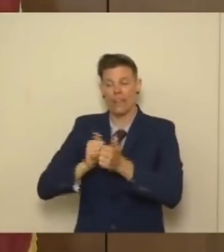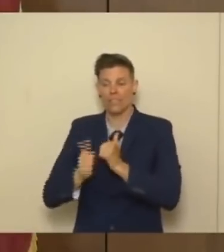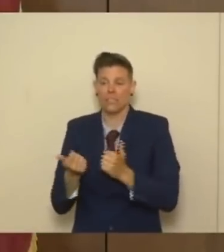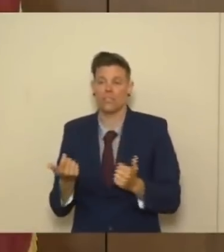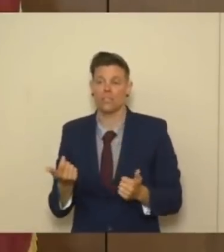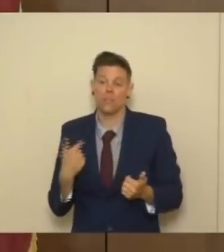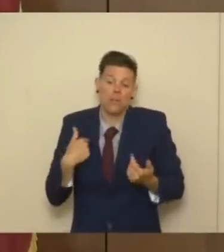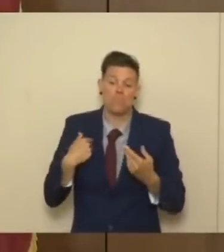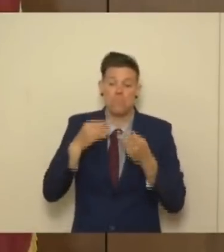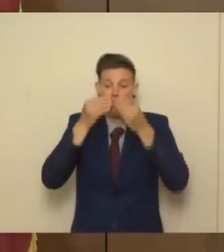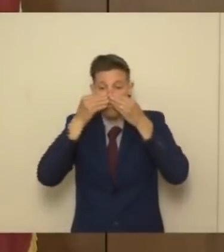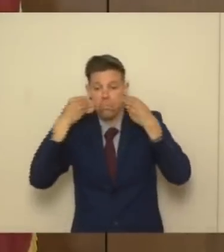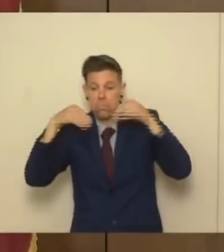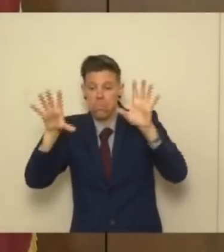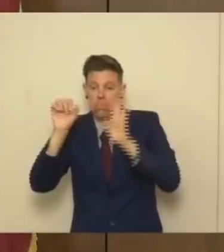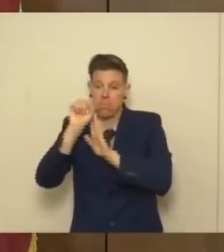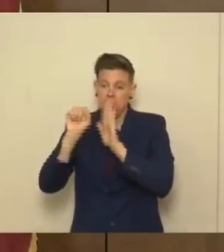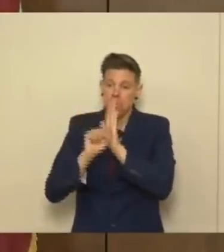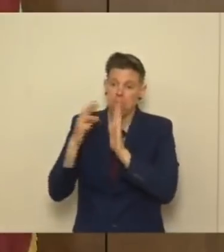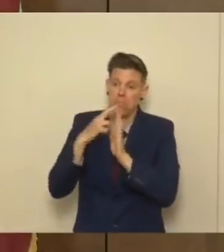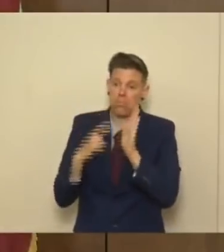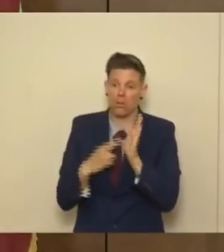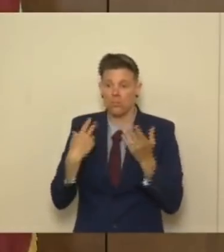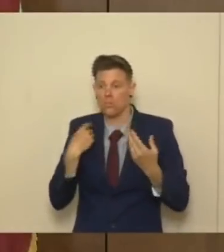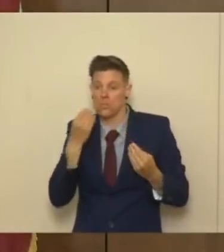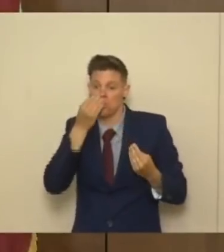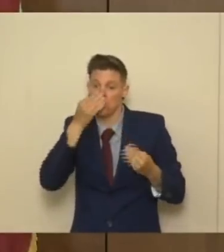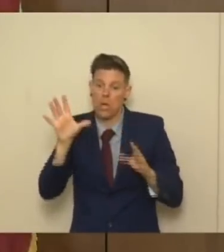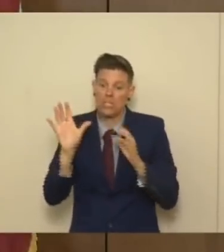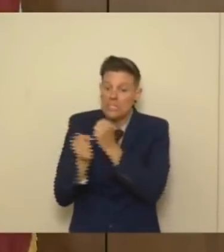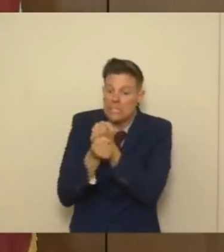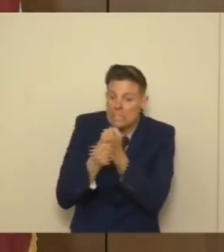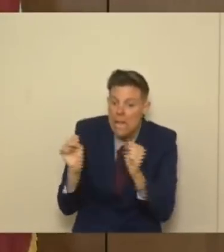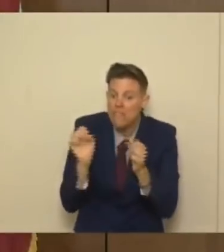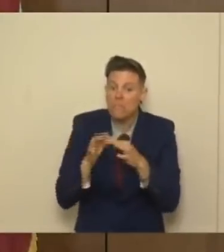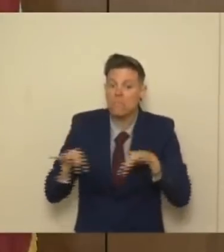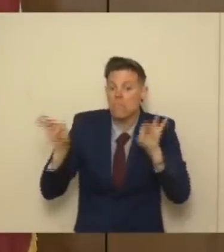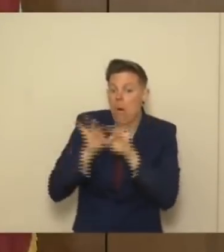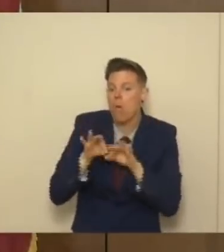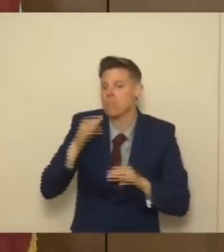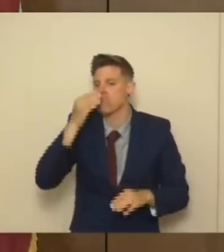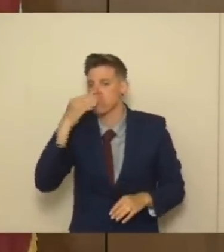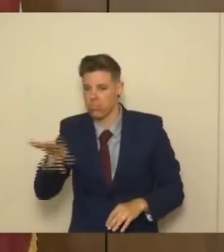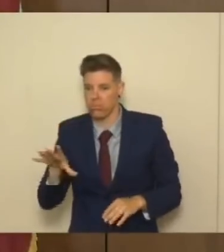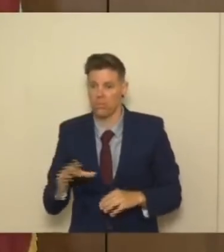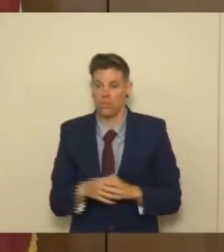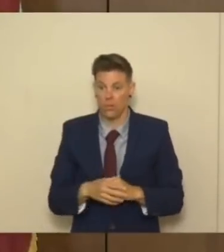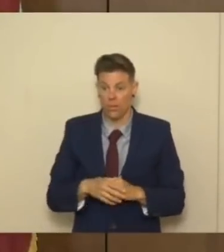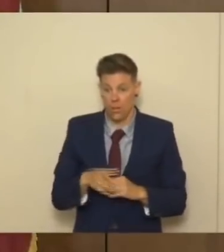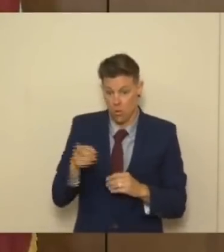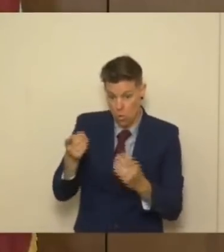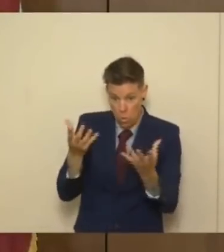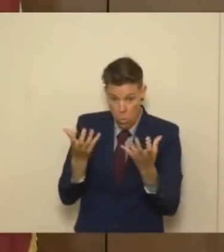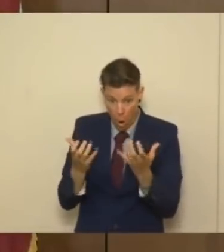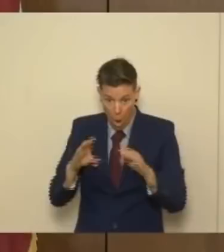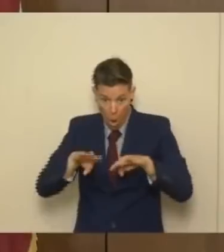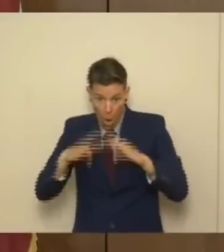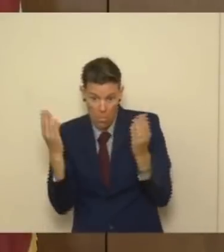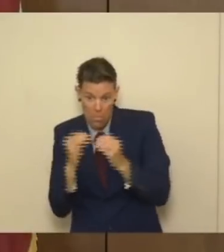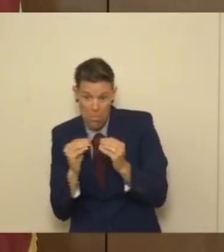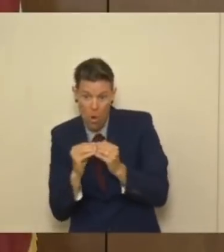and I really don't care about whether or not you get to be in phase 2 because I'm going to do whatever I want. And it's exactly